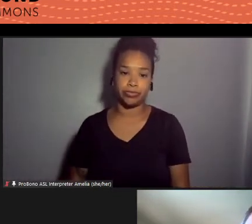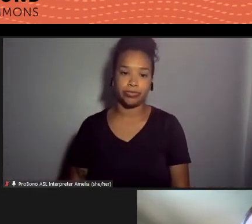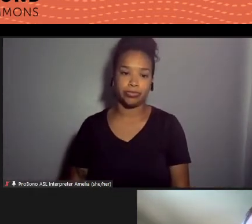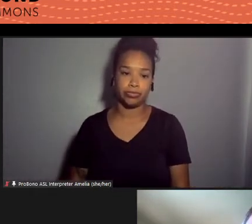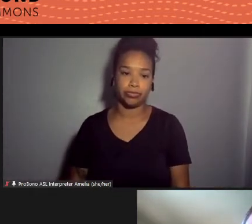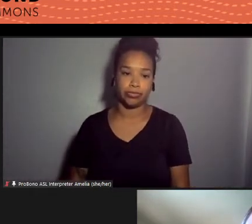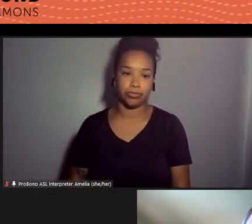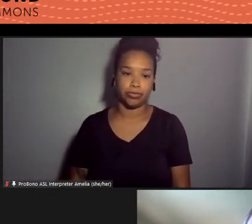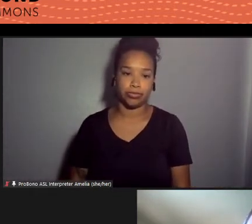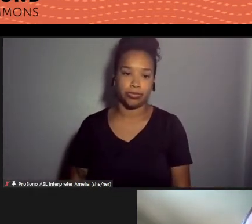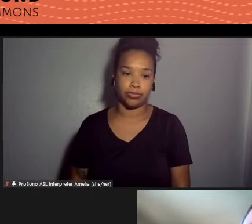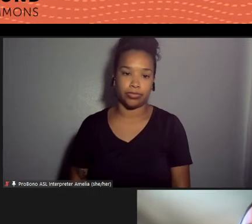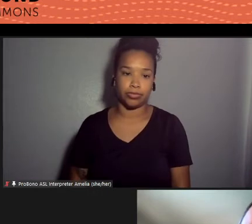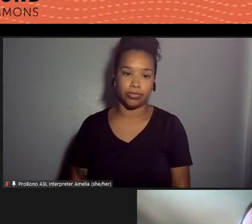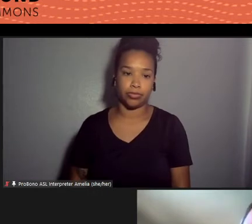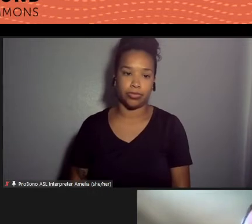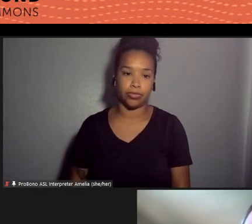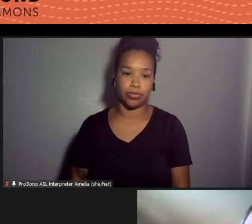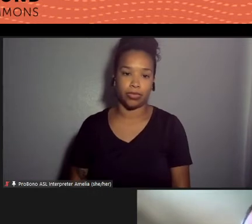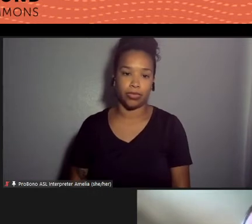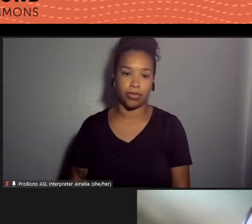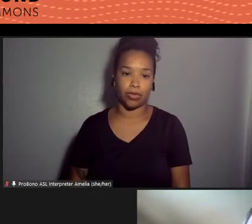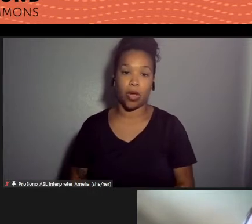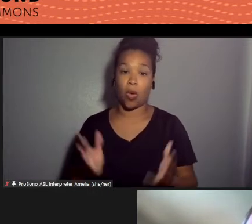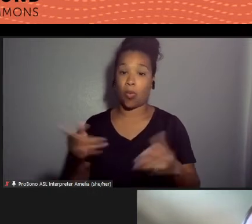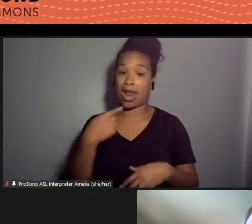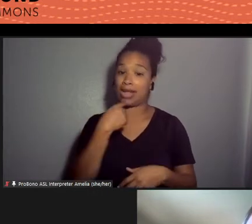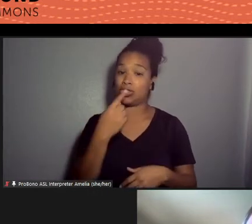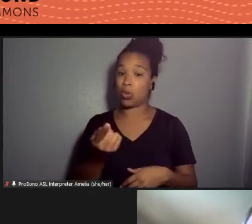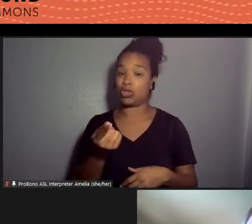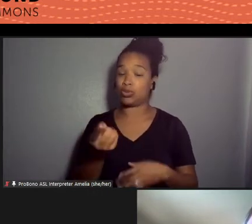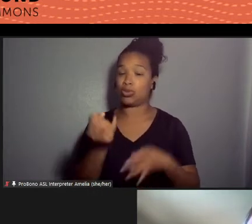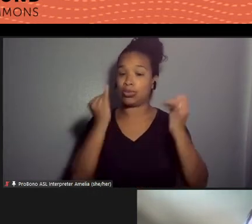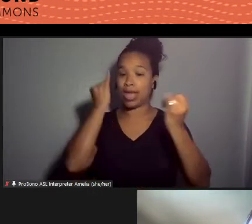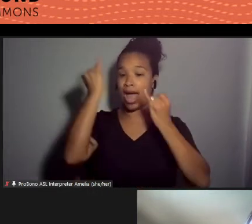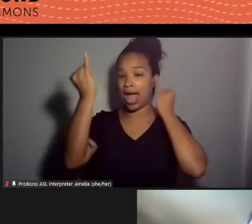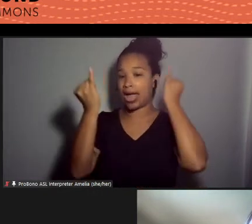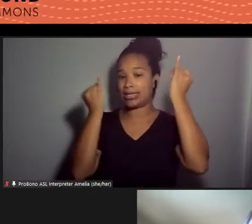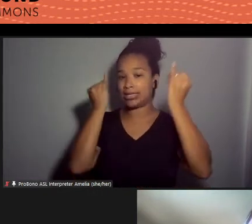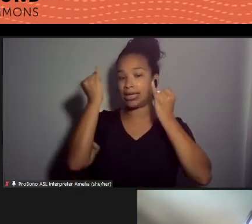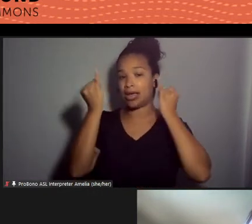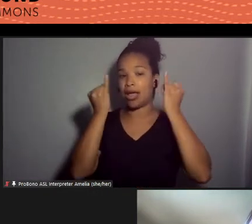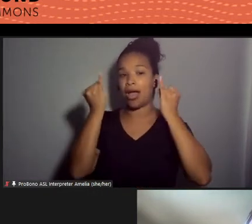What I was saying to you was that this idea of